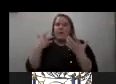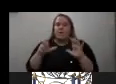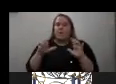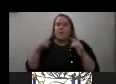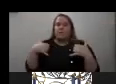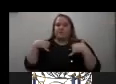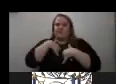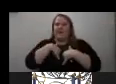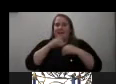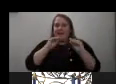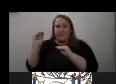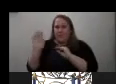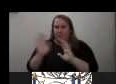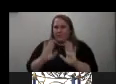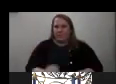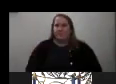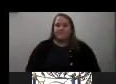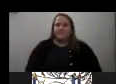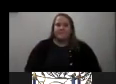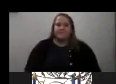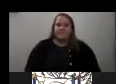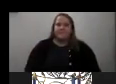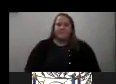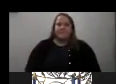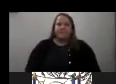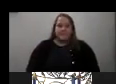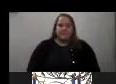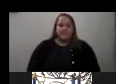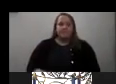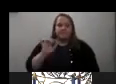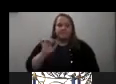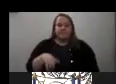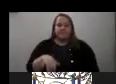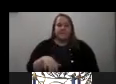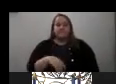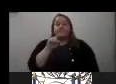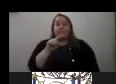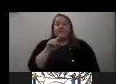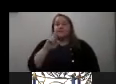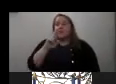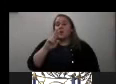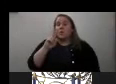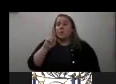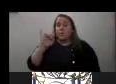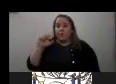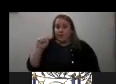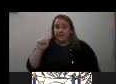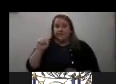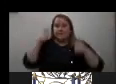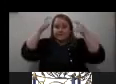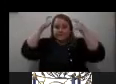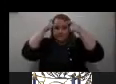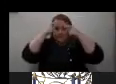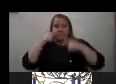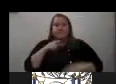to move if they're not supposed to. But that's what the trick that we do for that. This is a Ruby's tiara, principal tiara. And